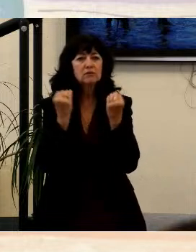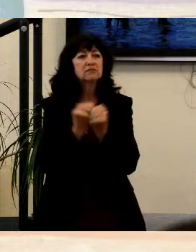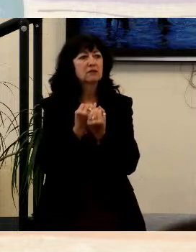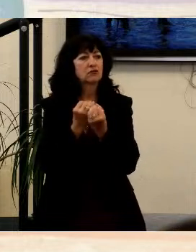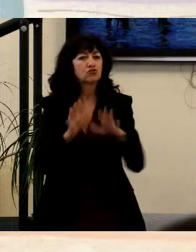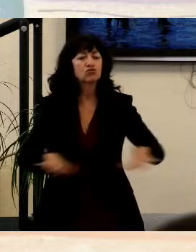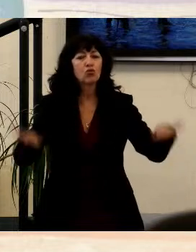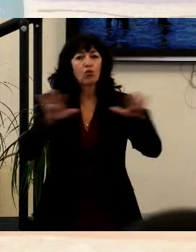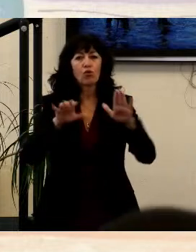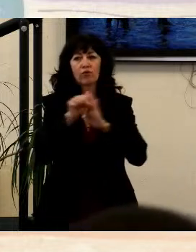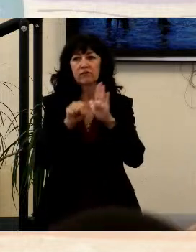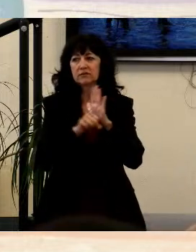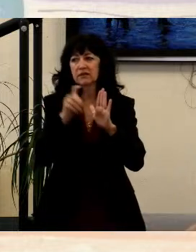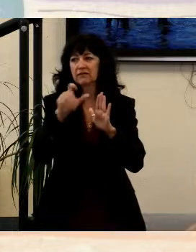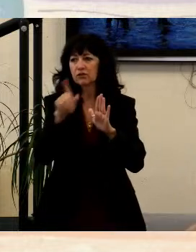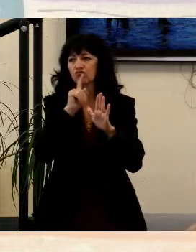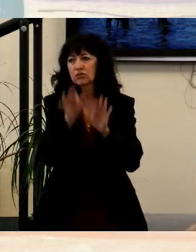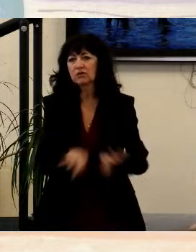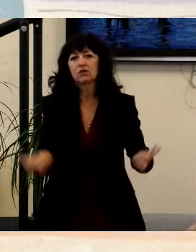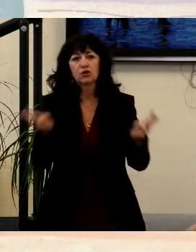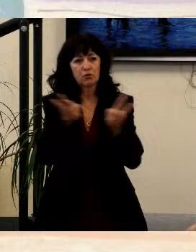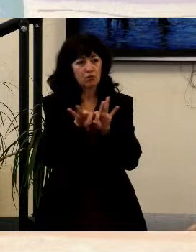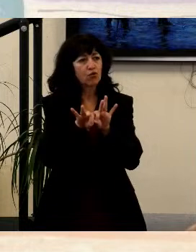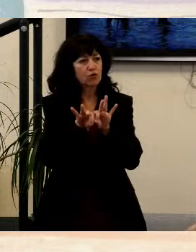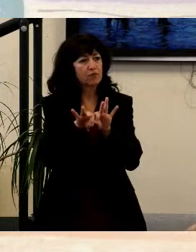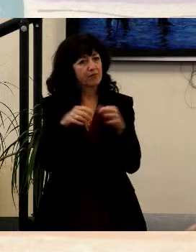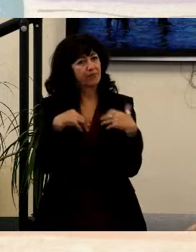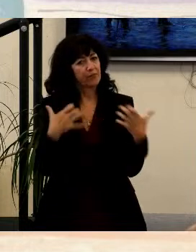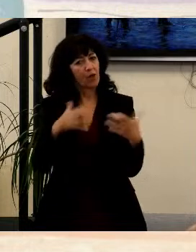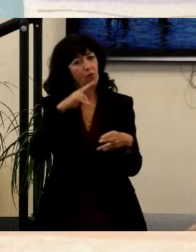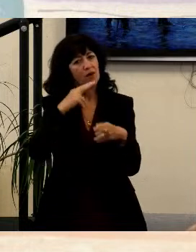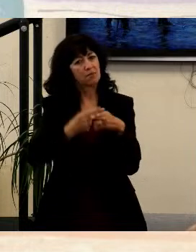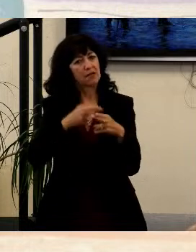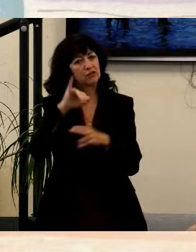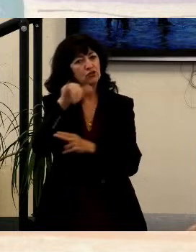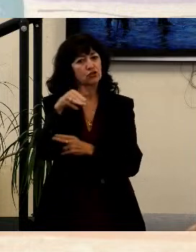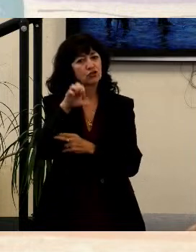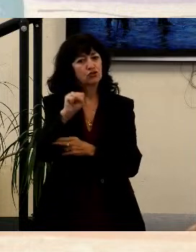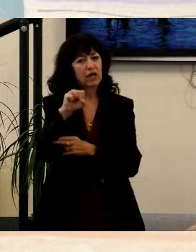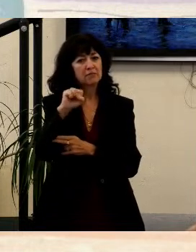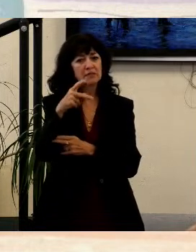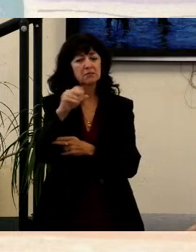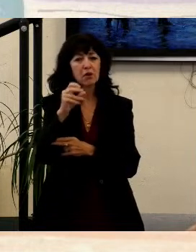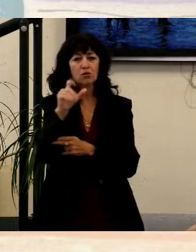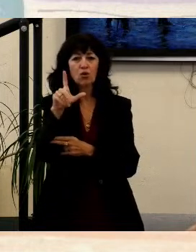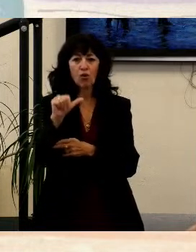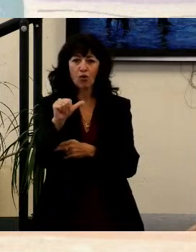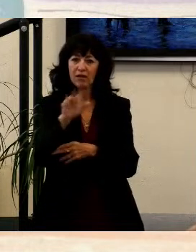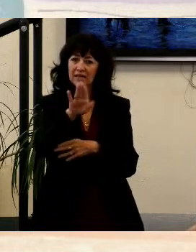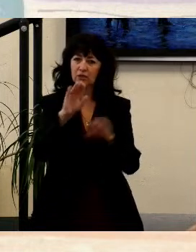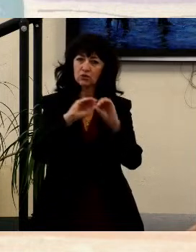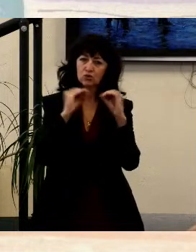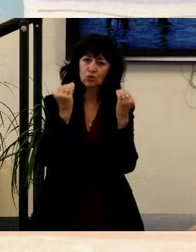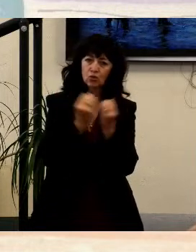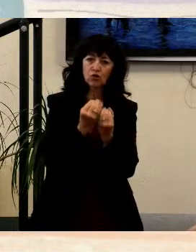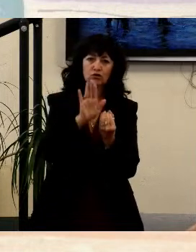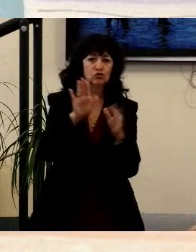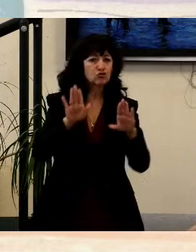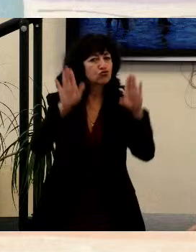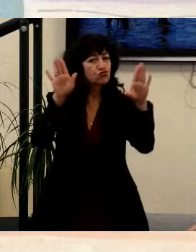that. And I should mention James Spadola as well for his organization, Read Aloud, and the great work that